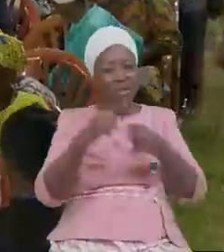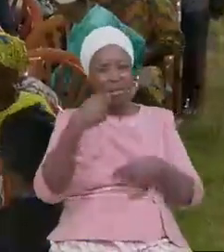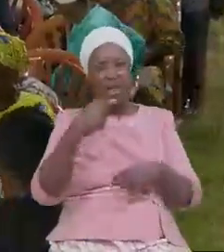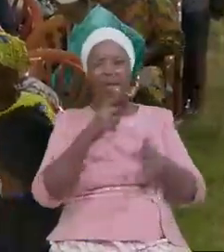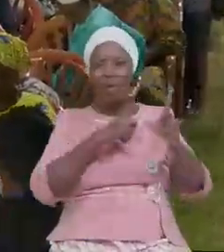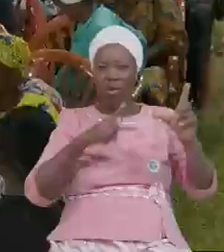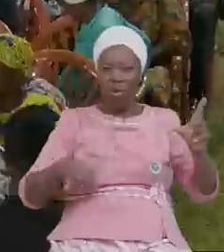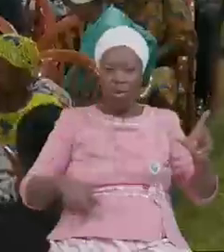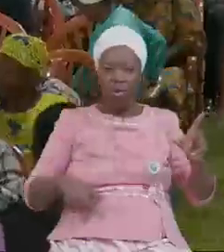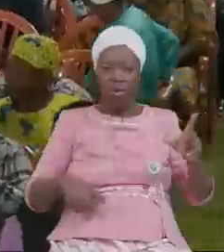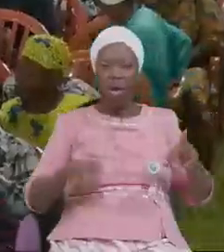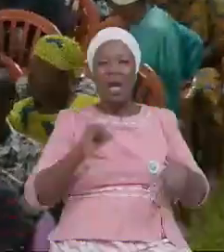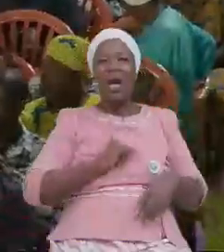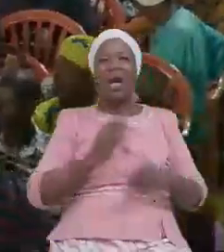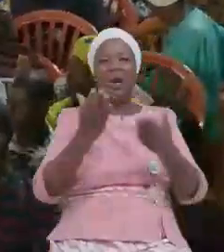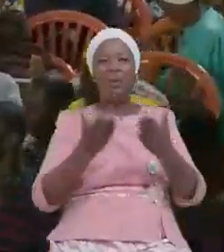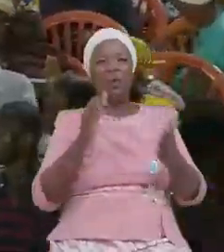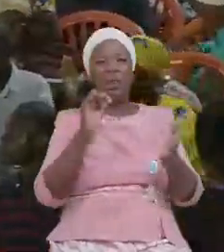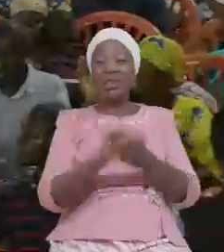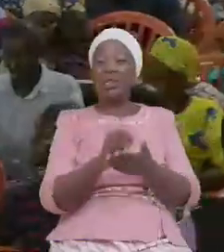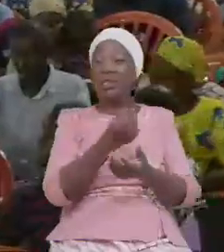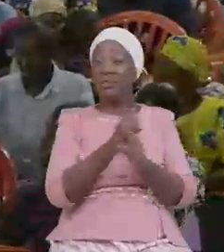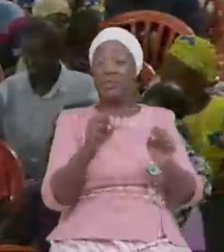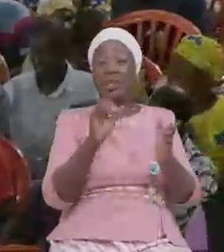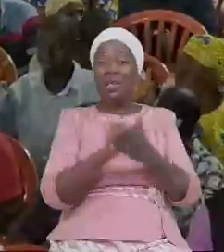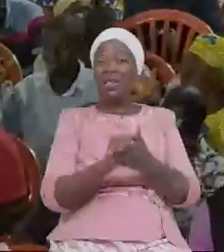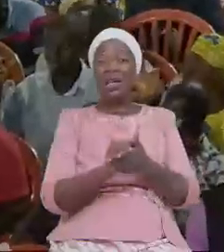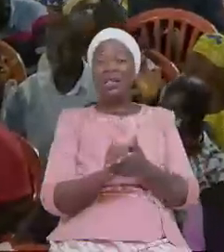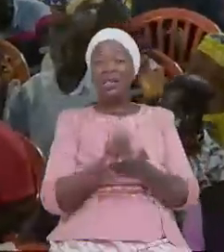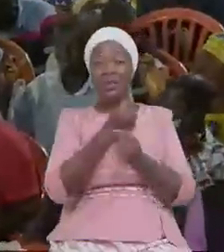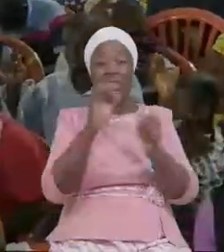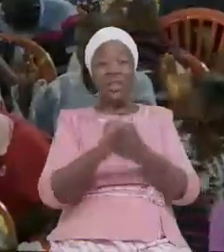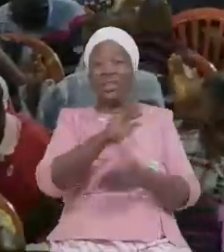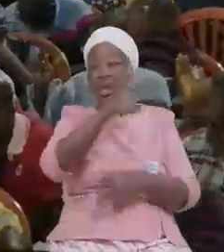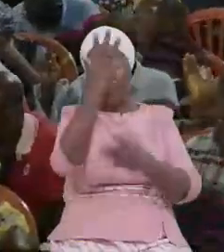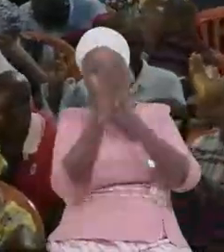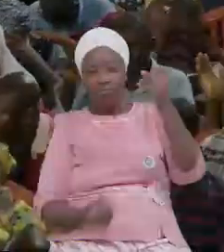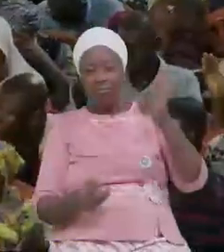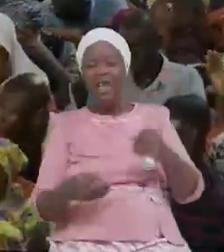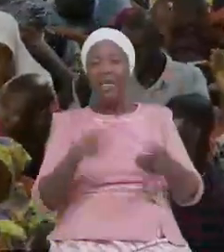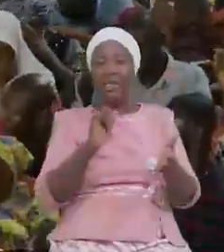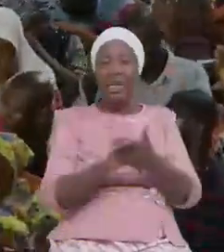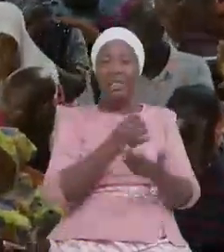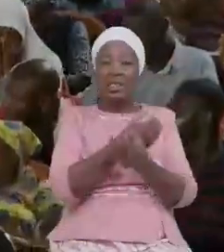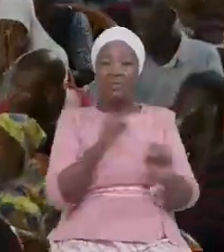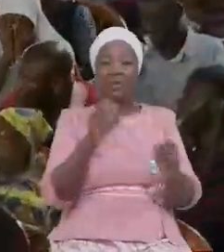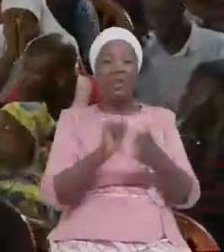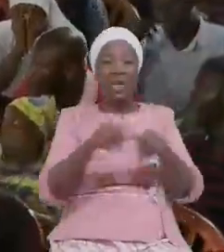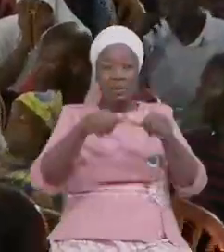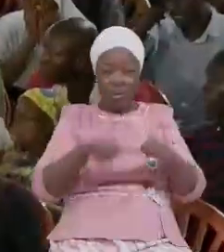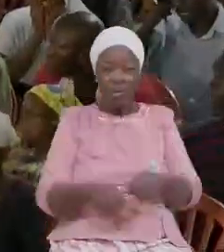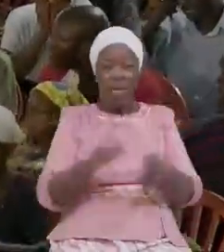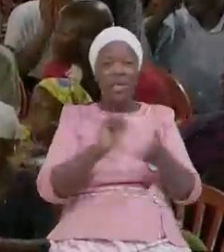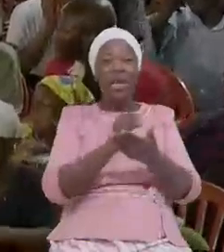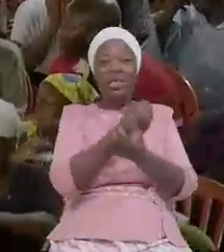salvation that does not evaporate after the crusade, the salvation that remains, the salvation